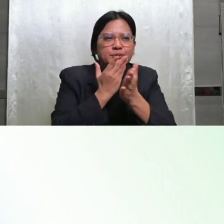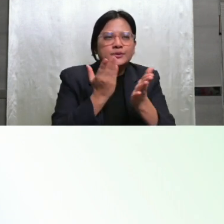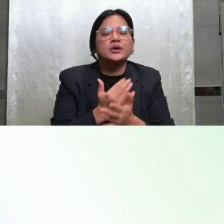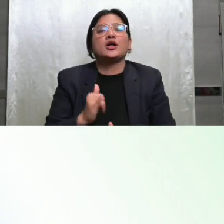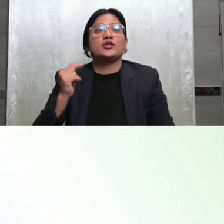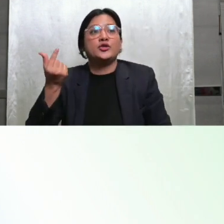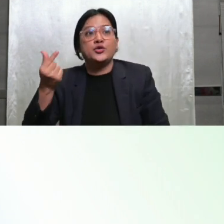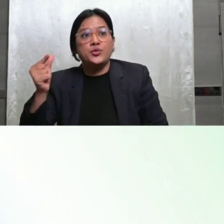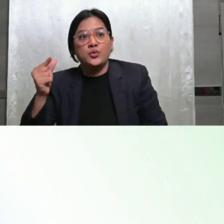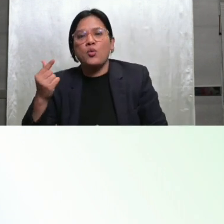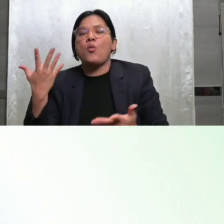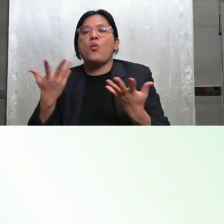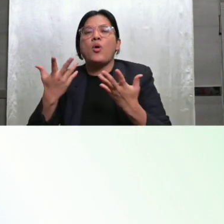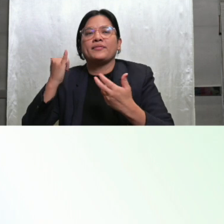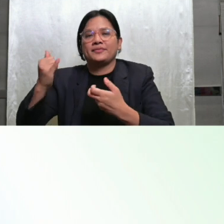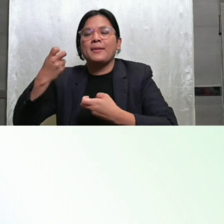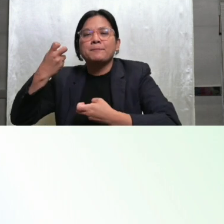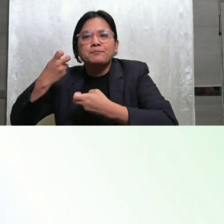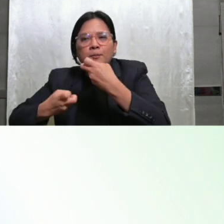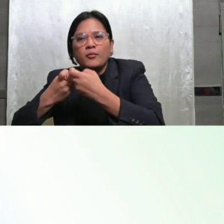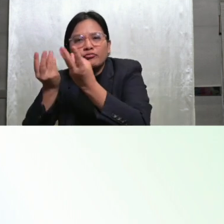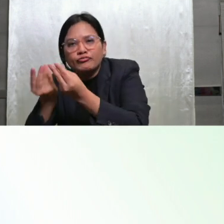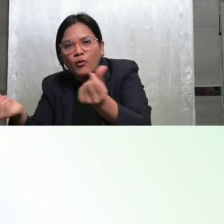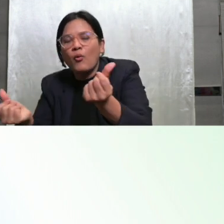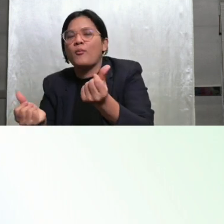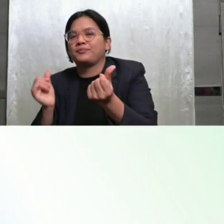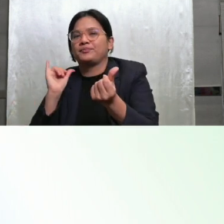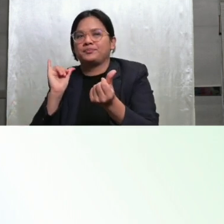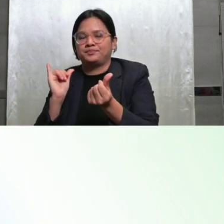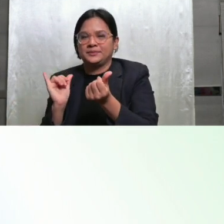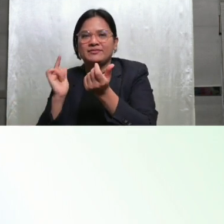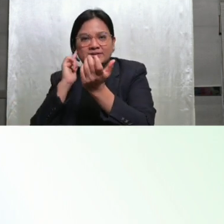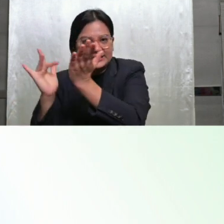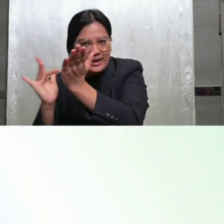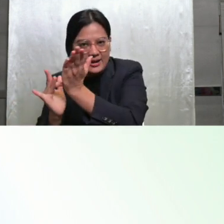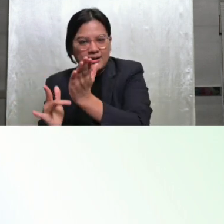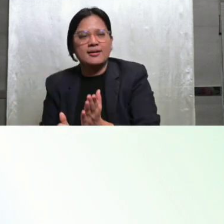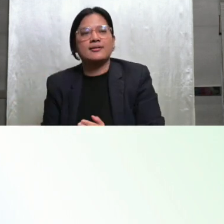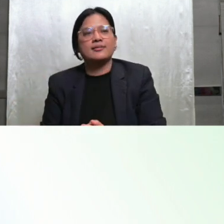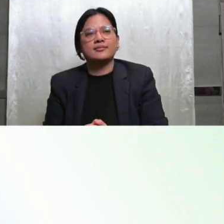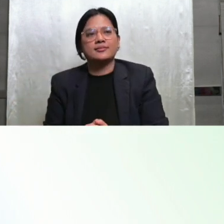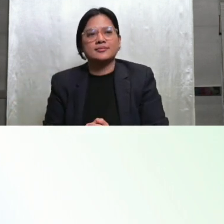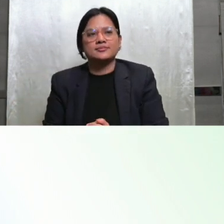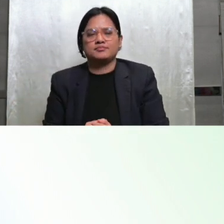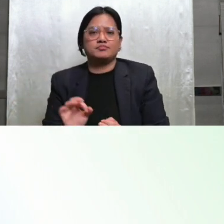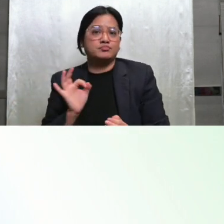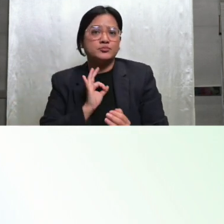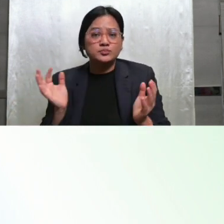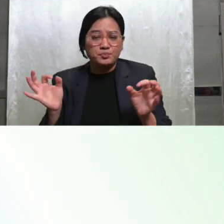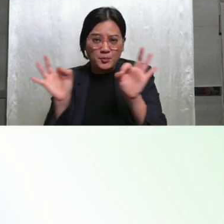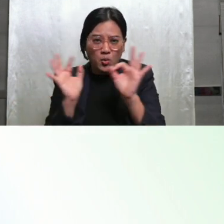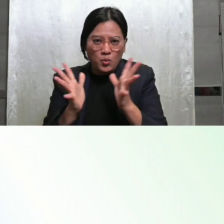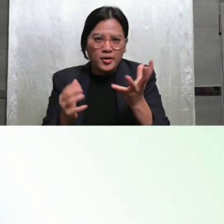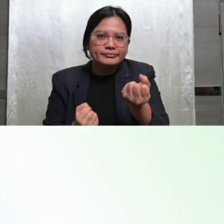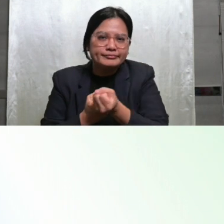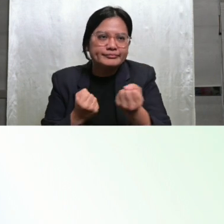self-driven learning as well as digital literacy. Based on this framework, we designed a program